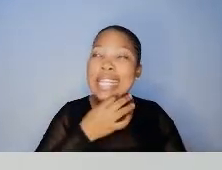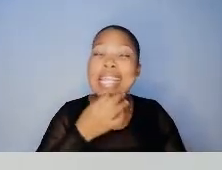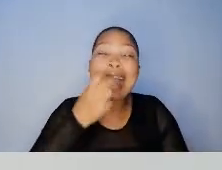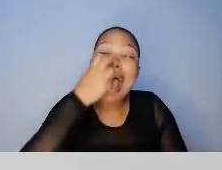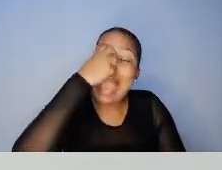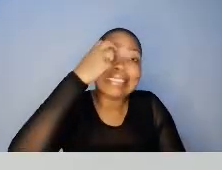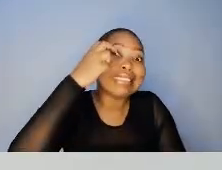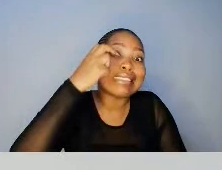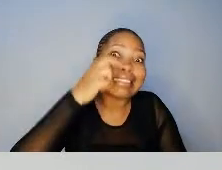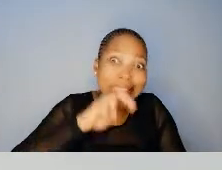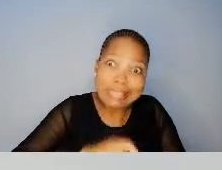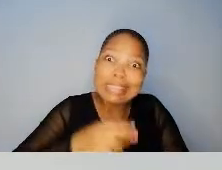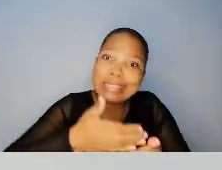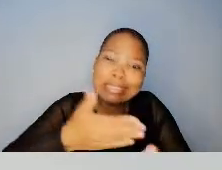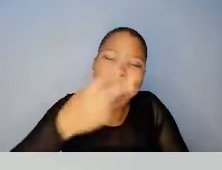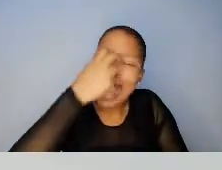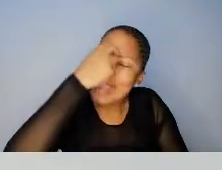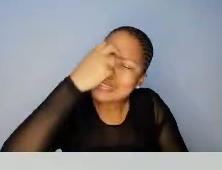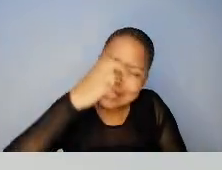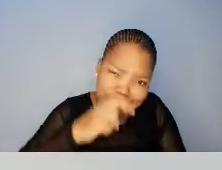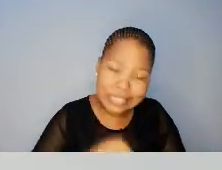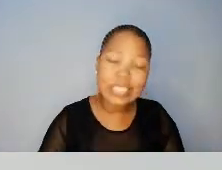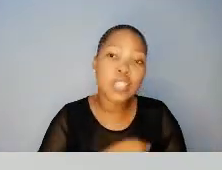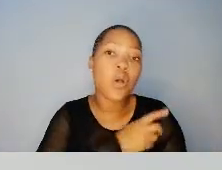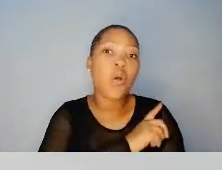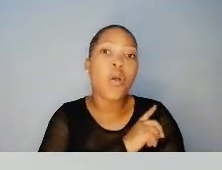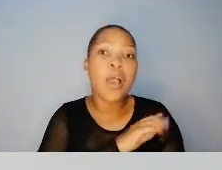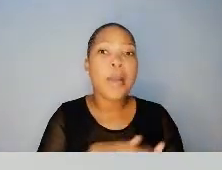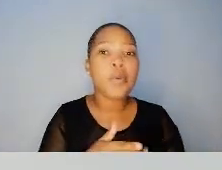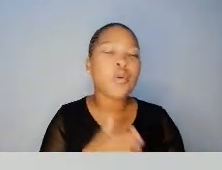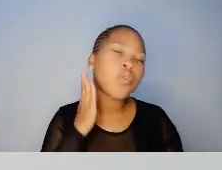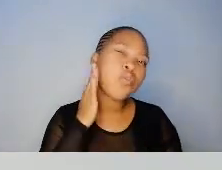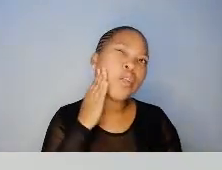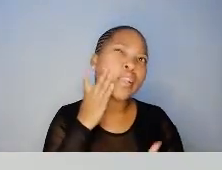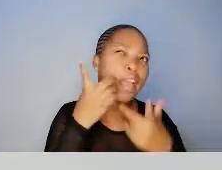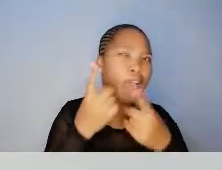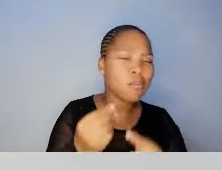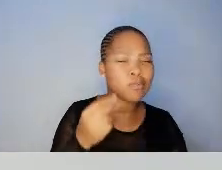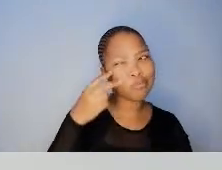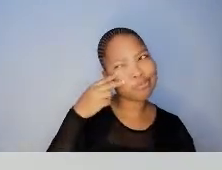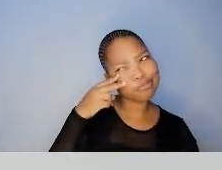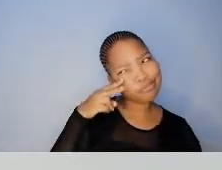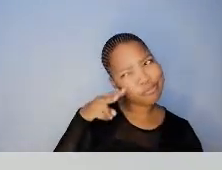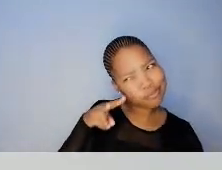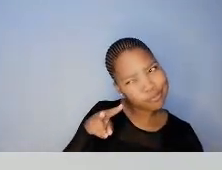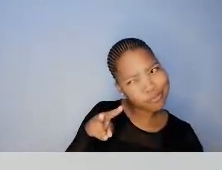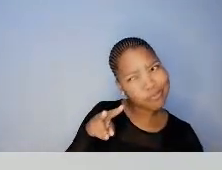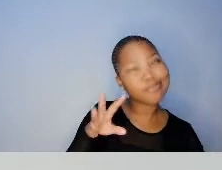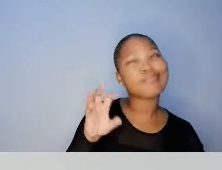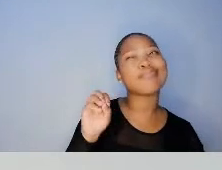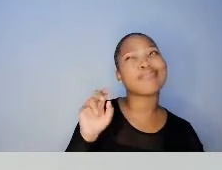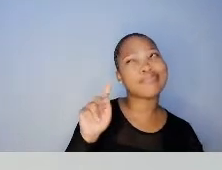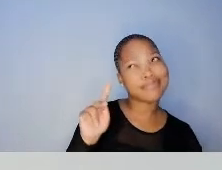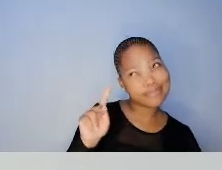I need this certificate, because you know when you have it and you're like,